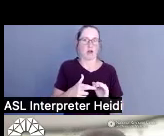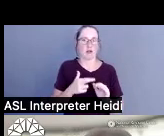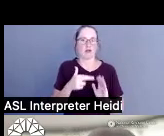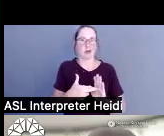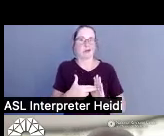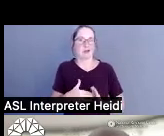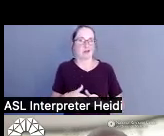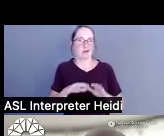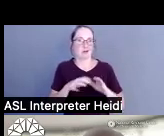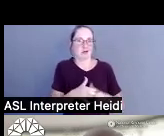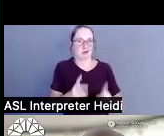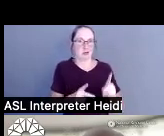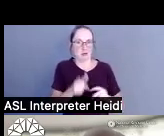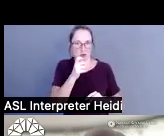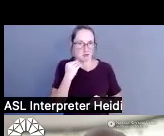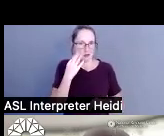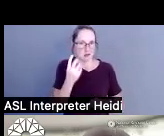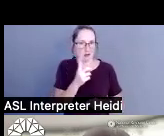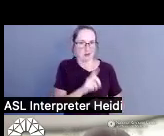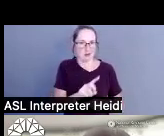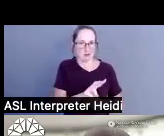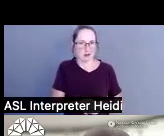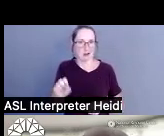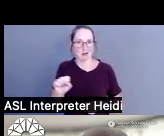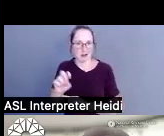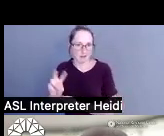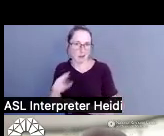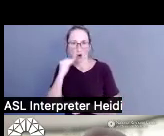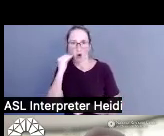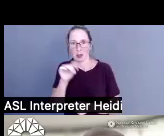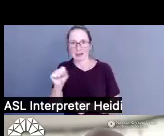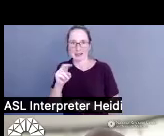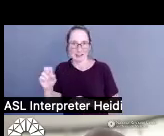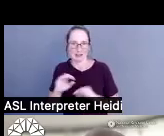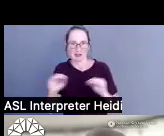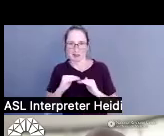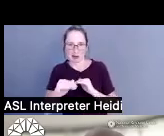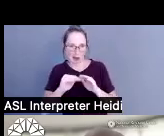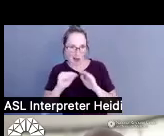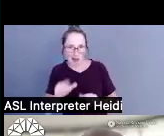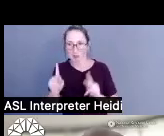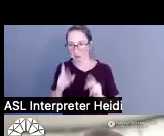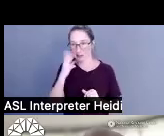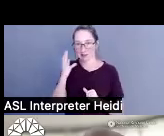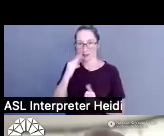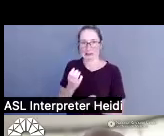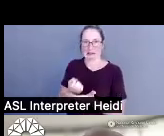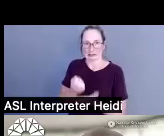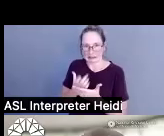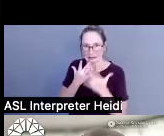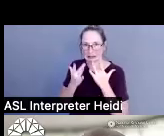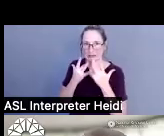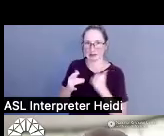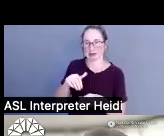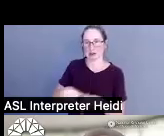and sexual violence, people experiencing homelessness and housing instability, and people experiencing economic insecurity